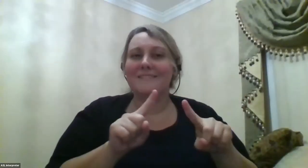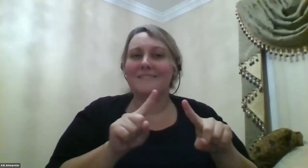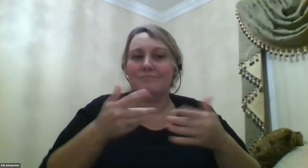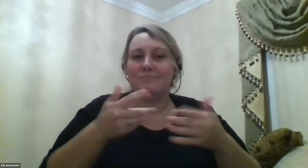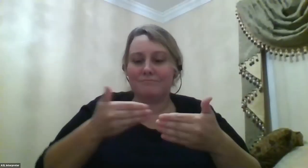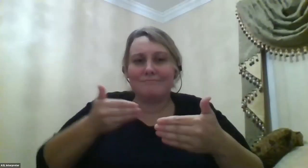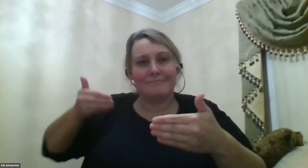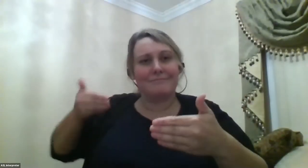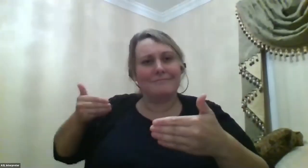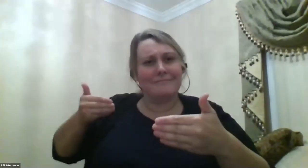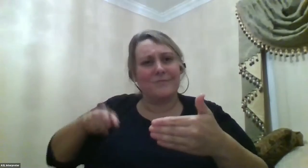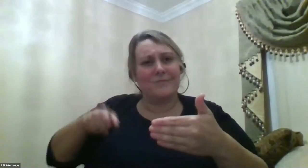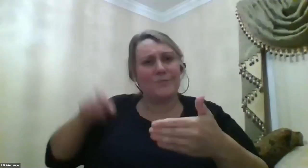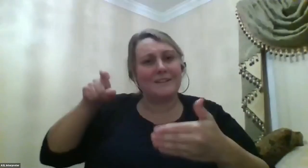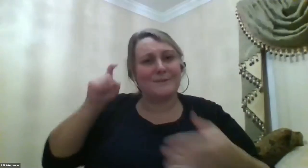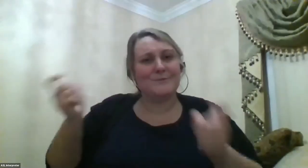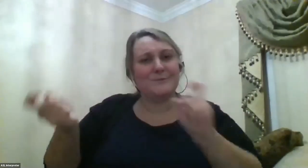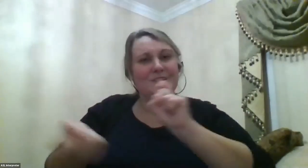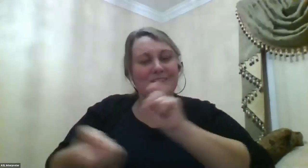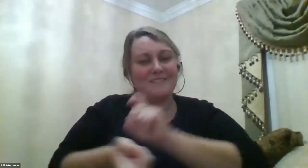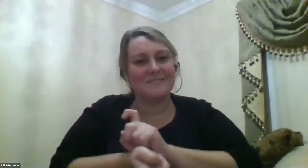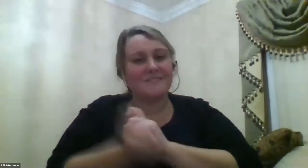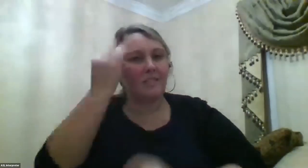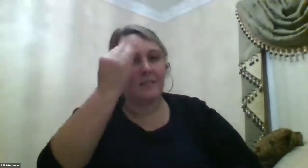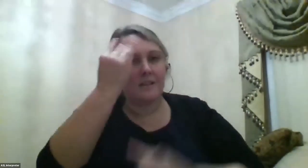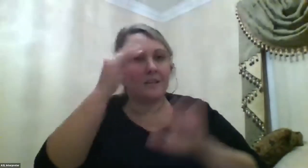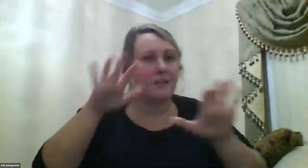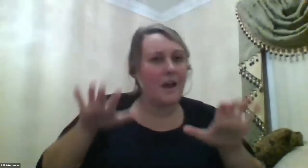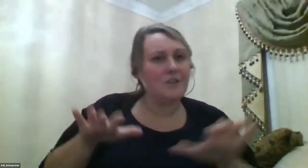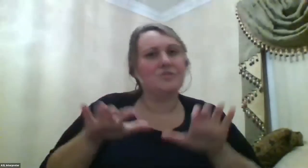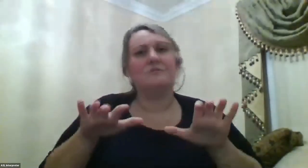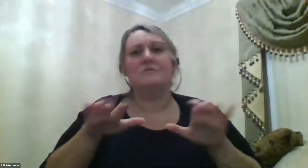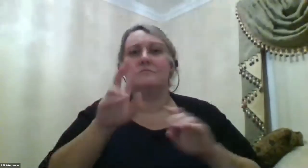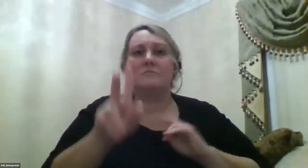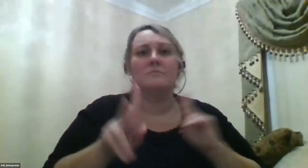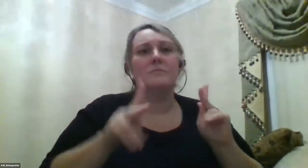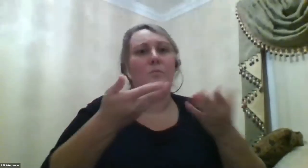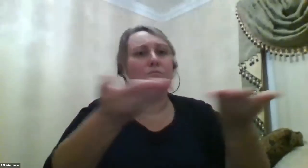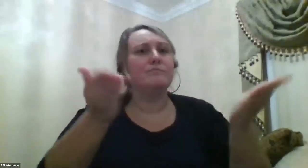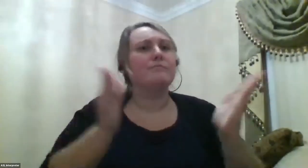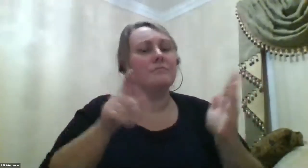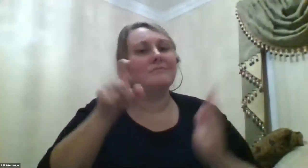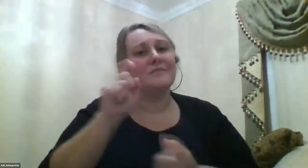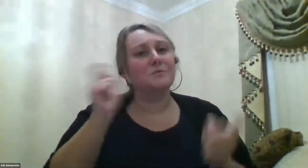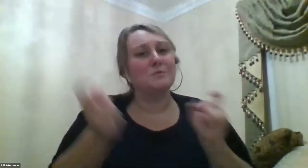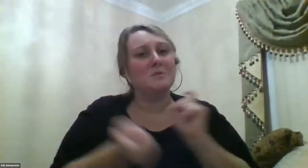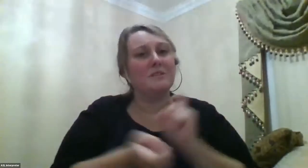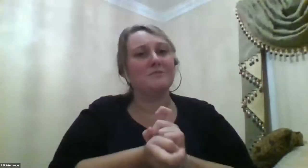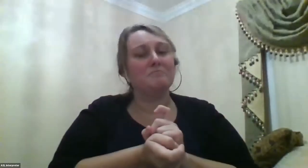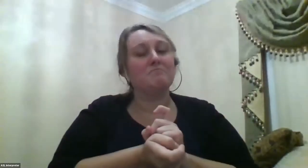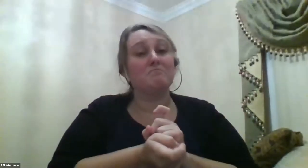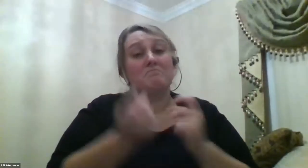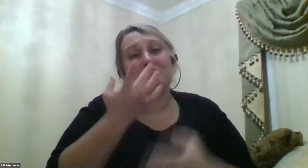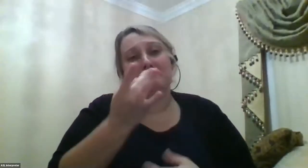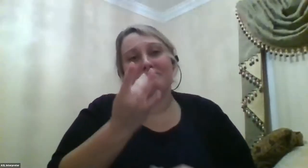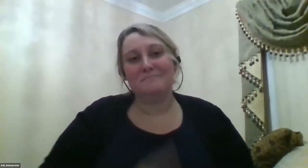actions that led to this place. And I felt very similarly about the work. Like there was a lot of, um, just,